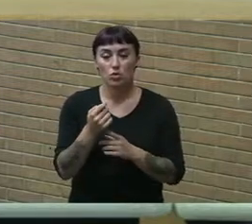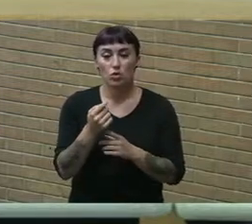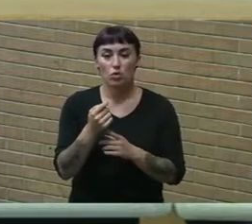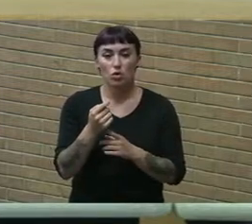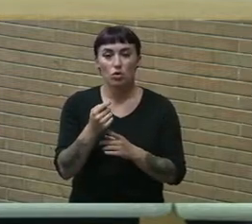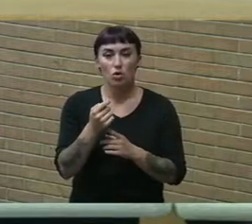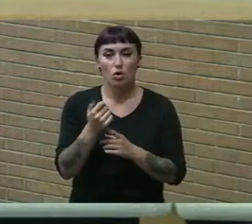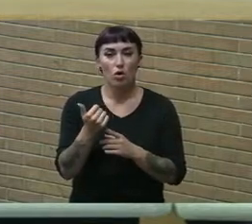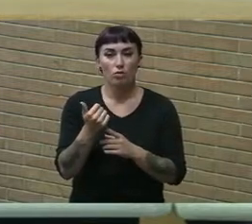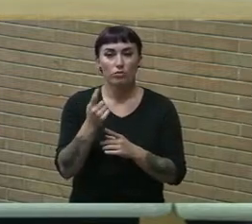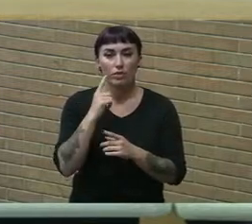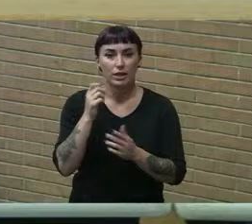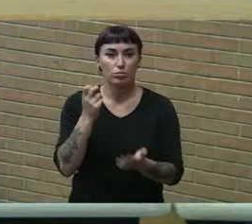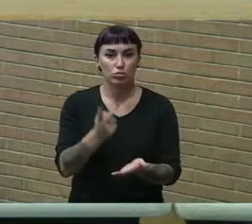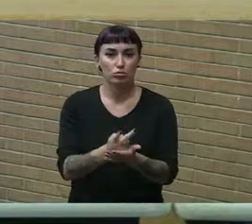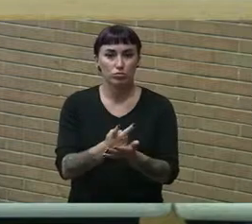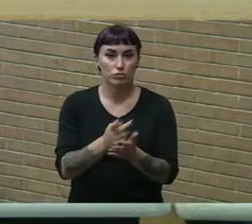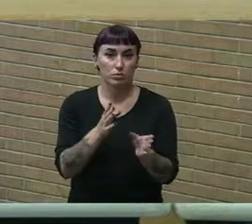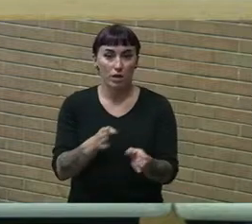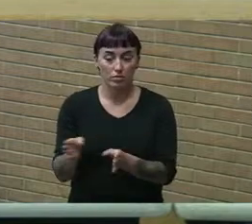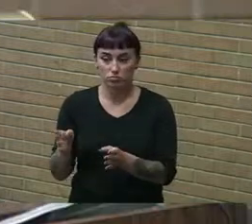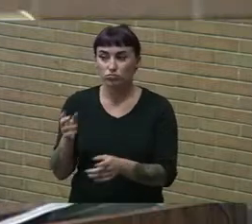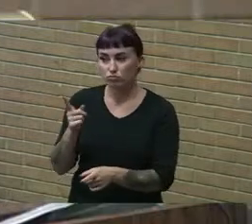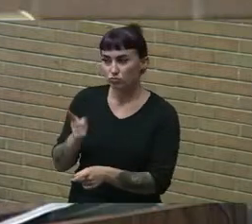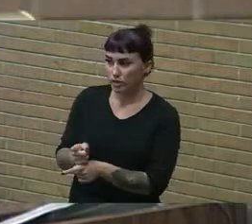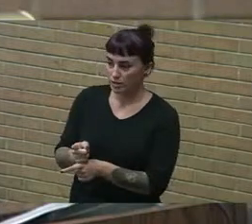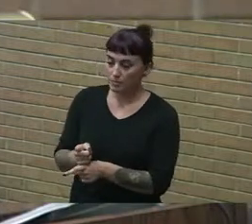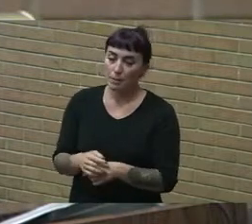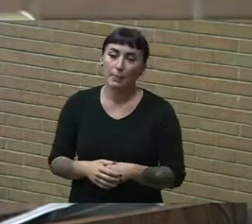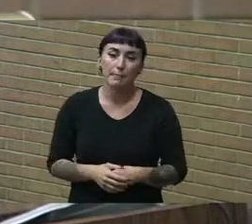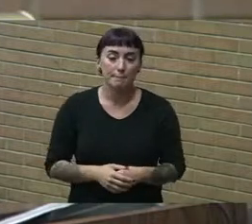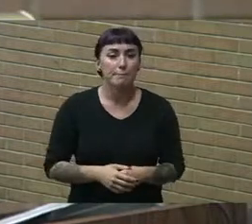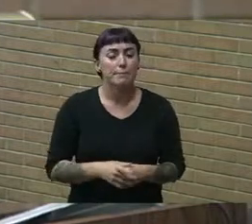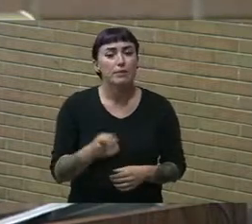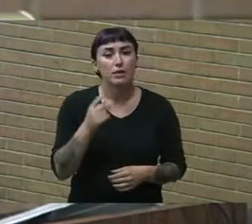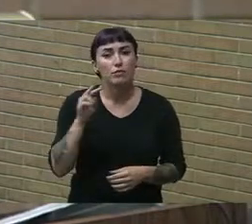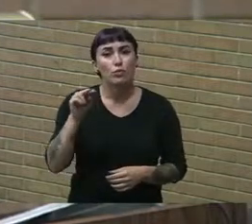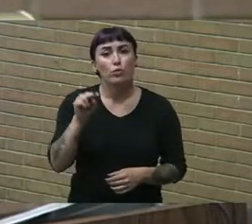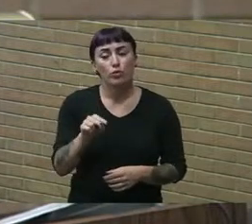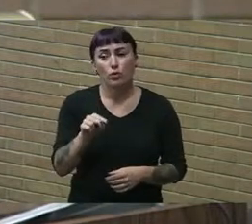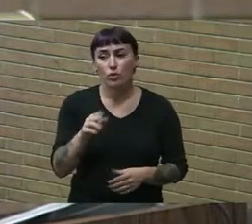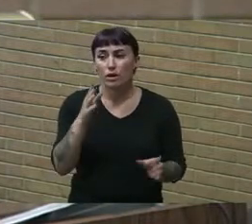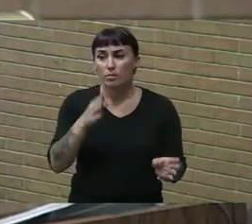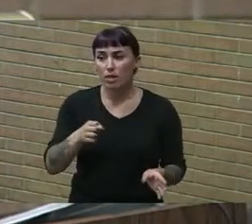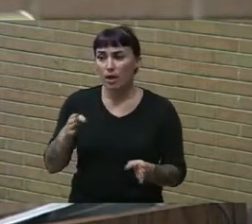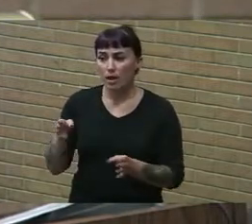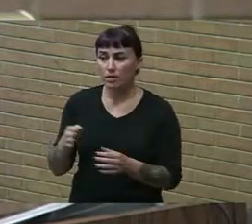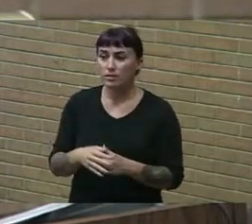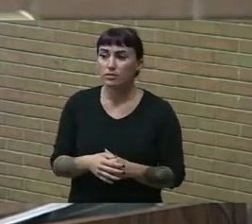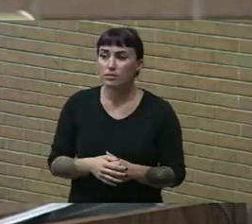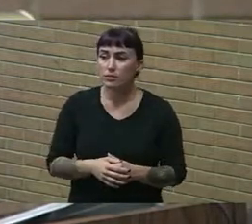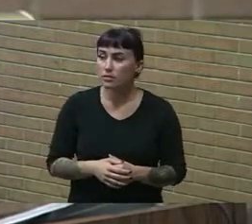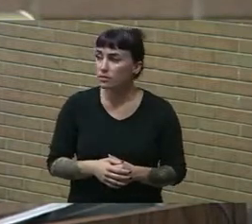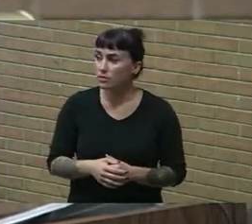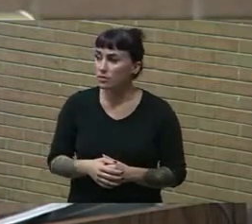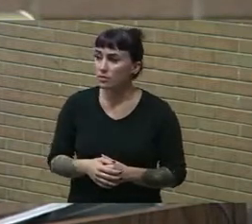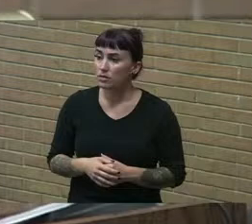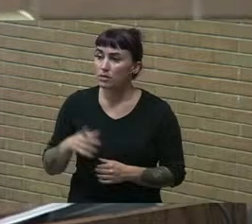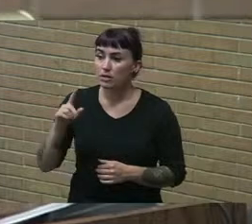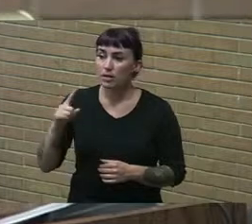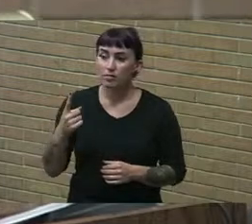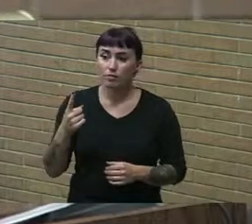approved plan. Correct. Correct. As you take a look at the plan itself, which is the